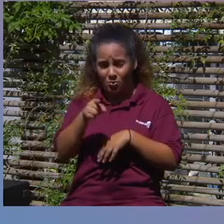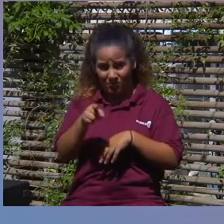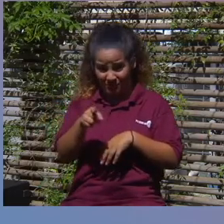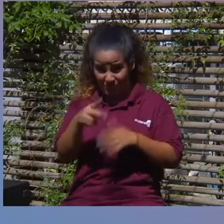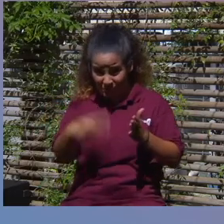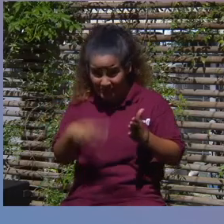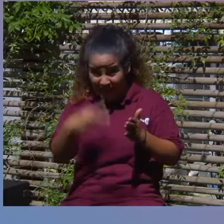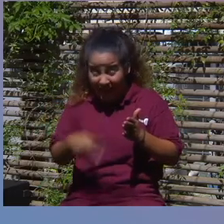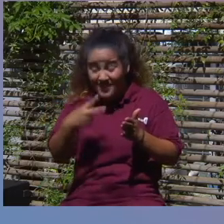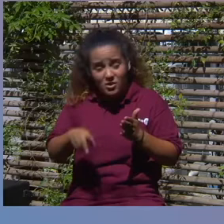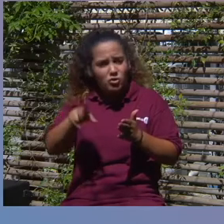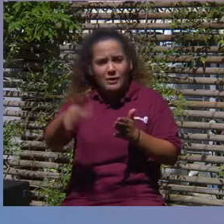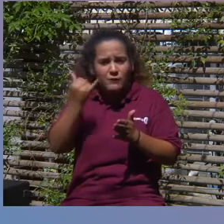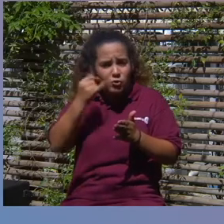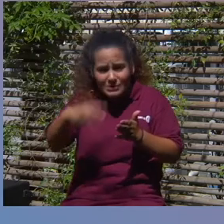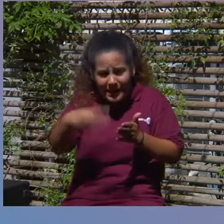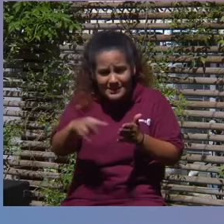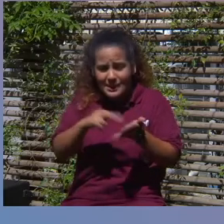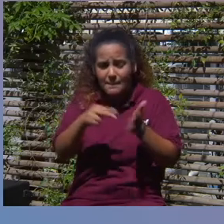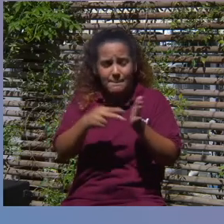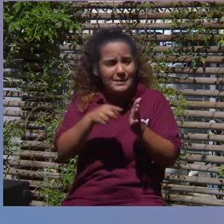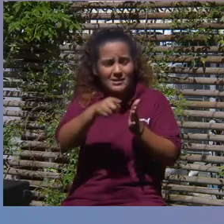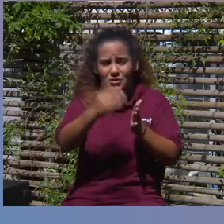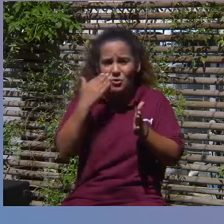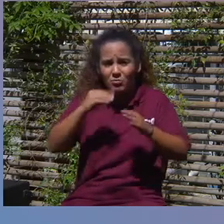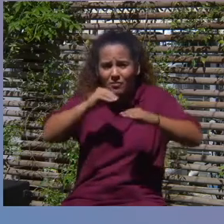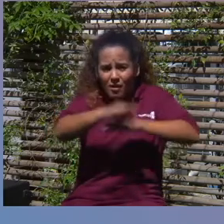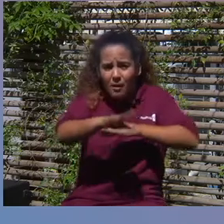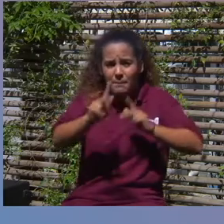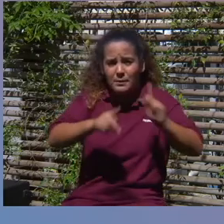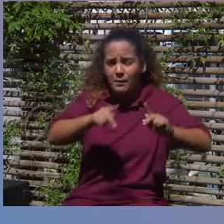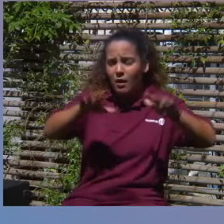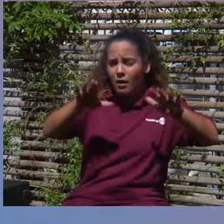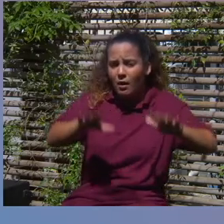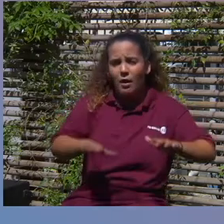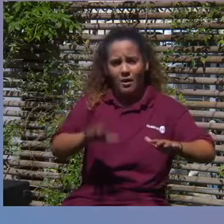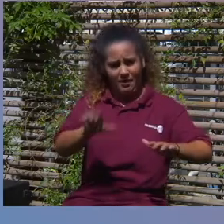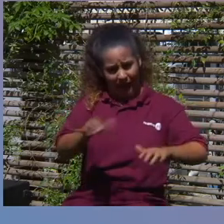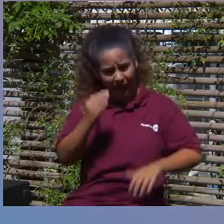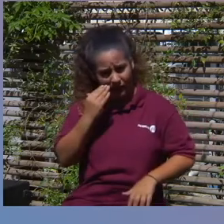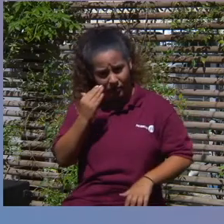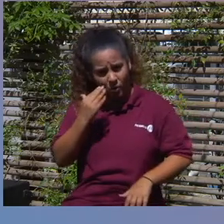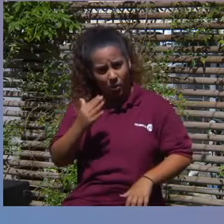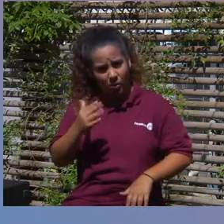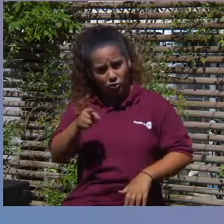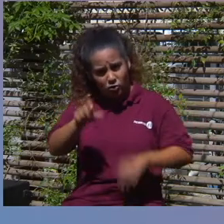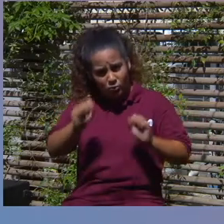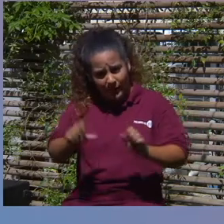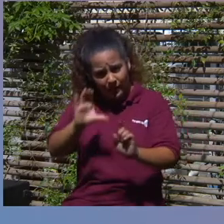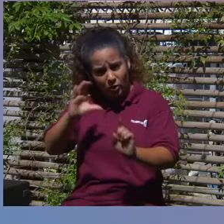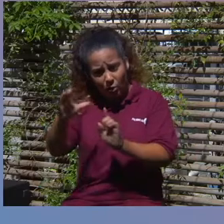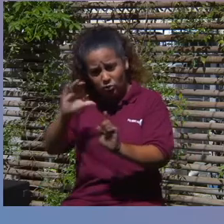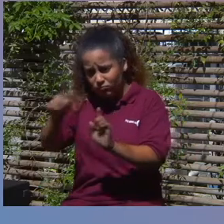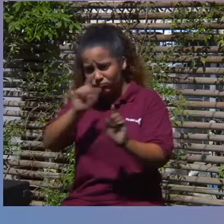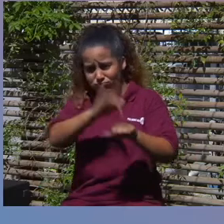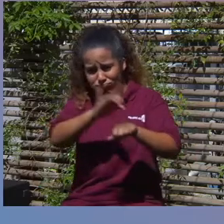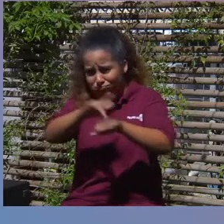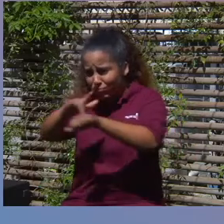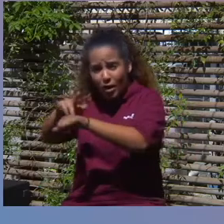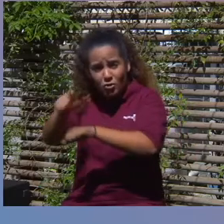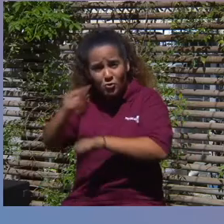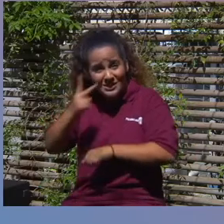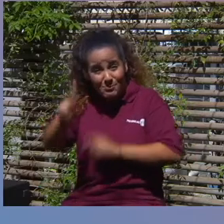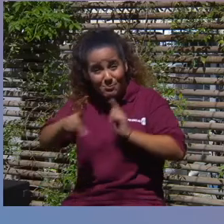help de-escalate in that situation. You said he put his gun down. He was the ways in which you go across cultures, across the world, and you see folks